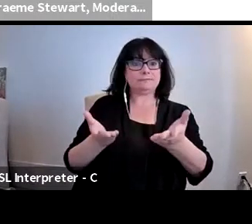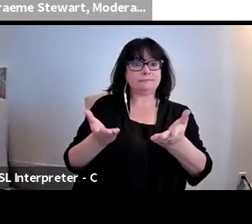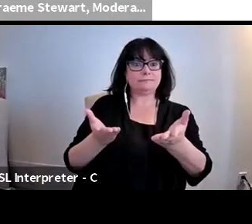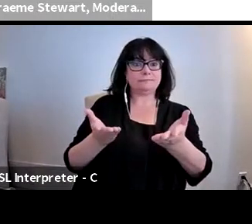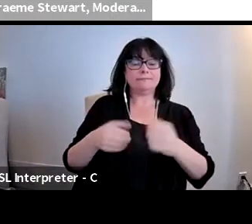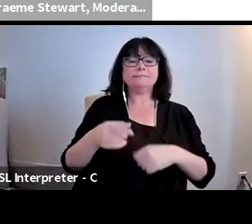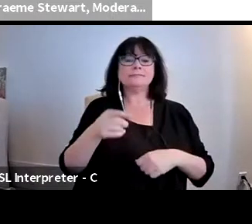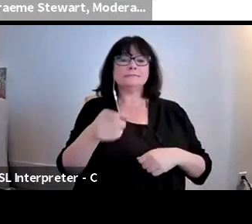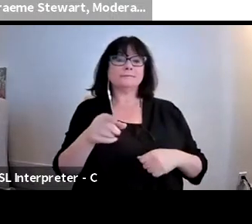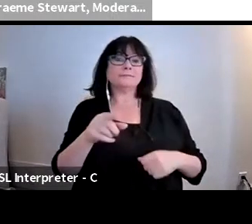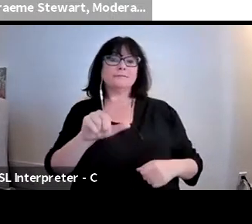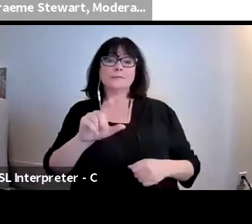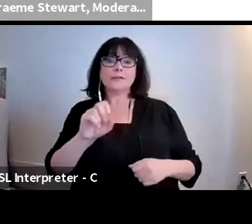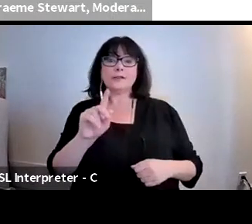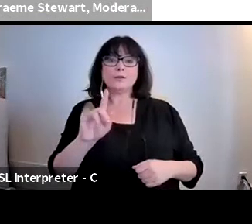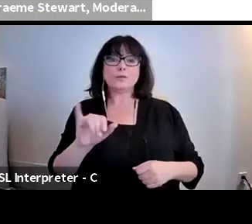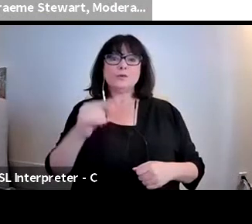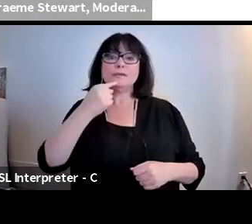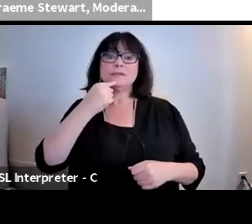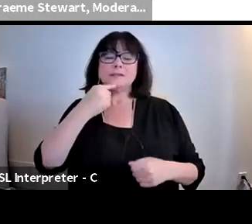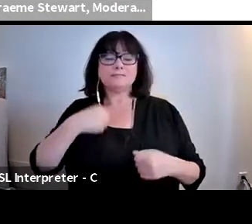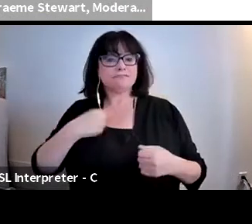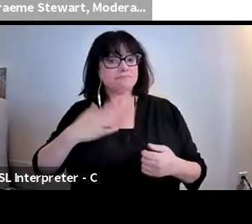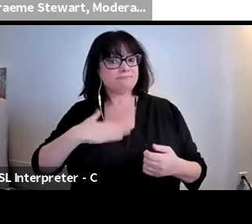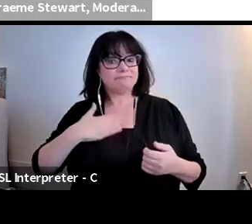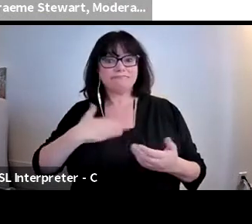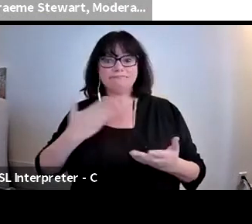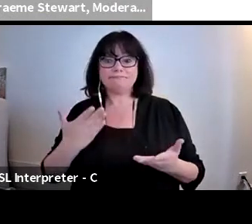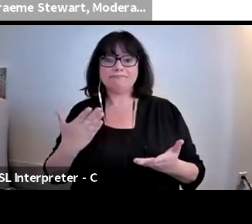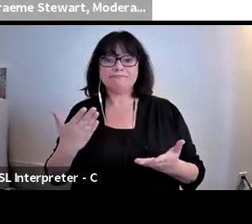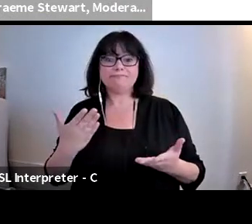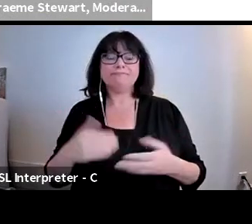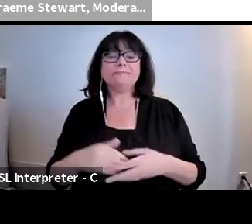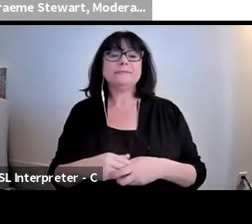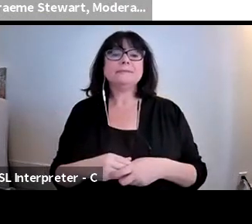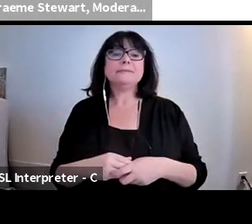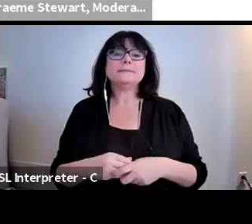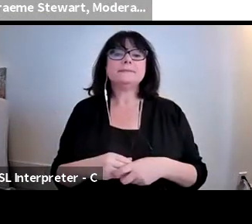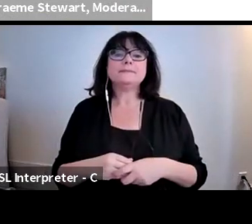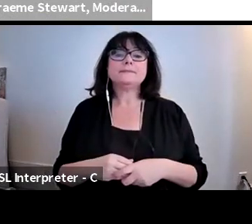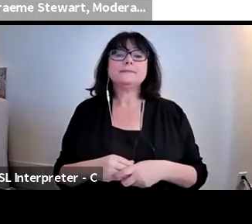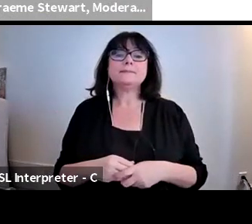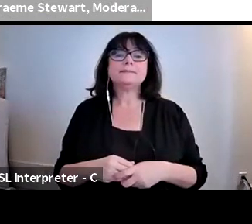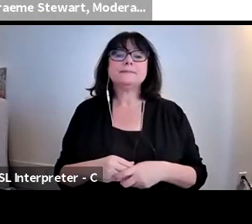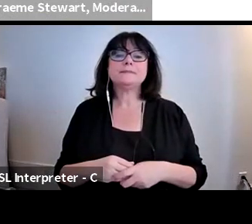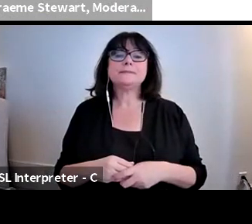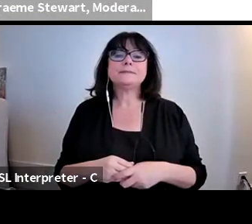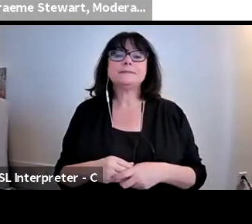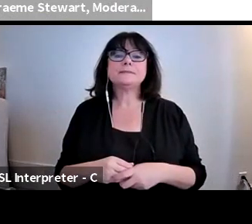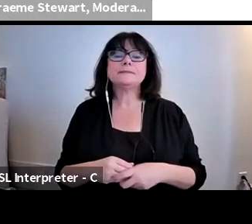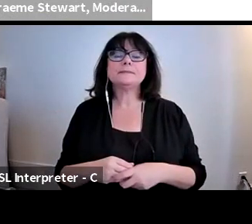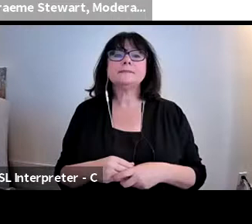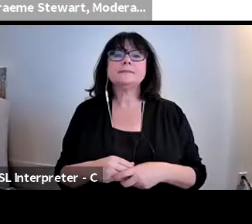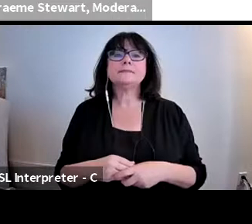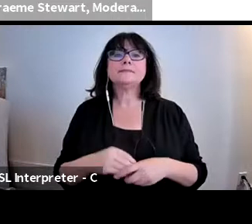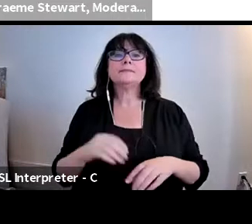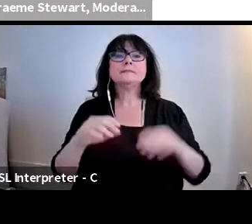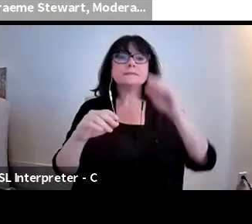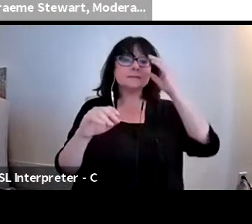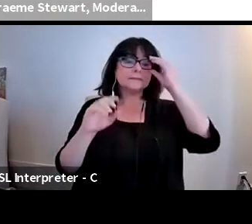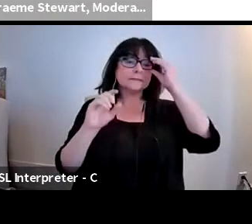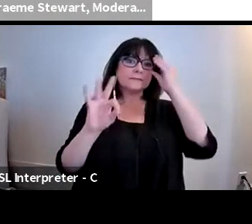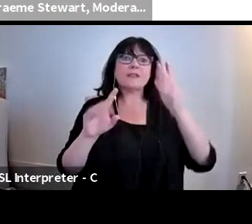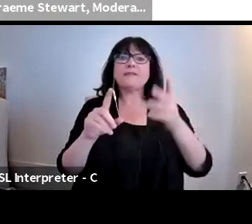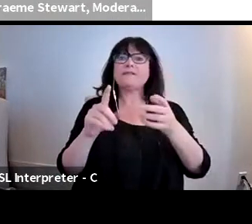I'm glad to address the student issue. So in all cases, the first point of contact for